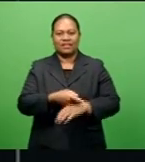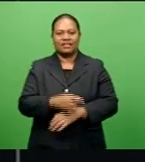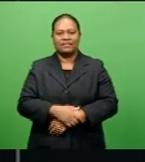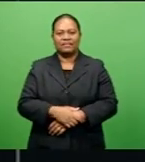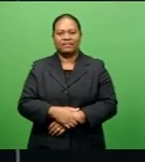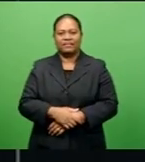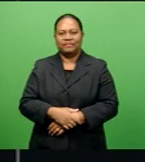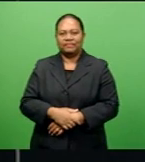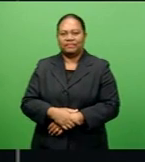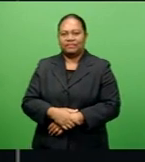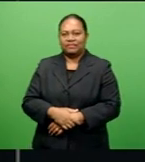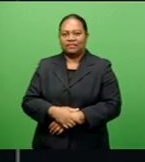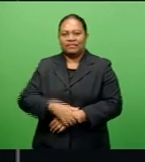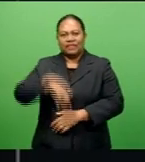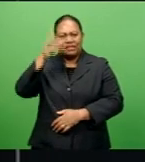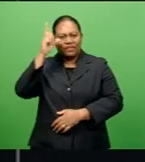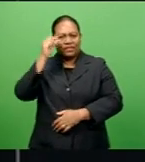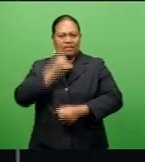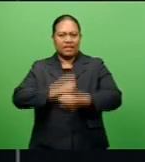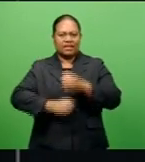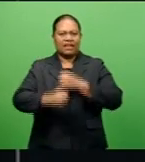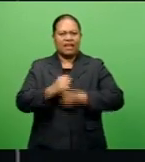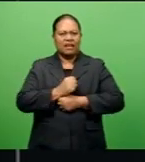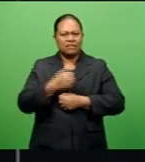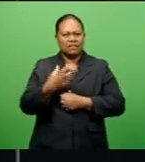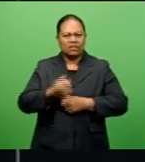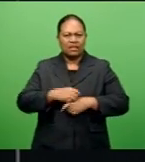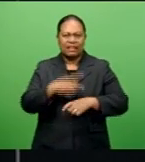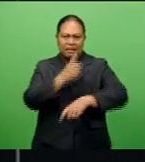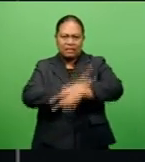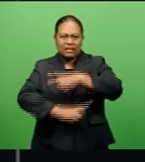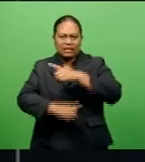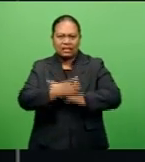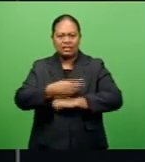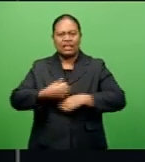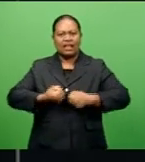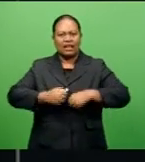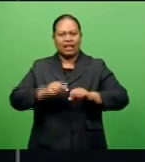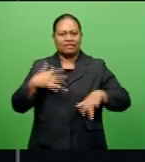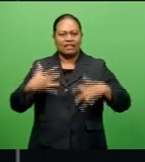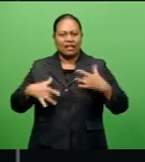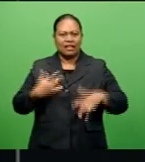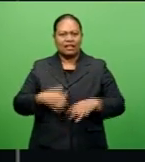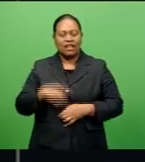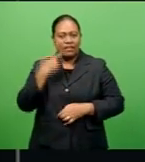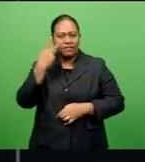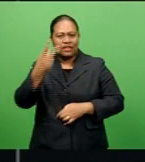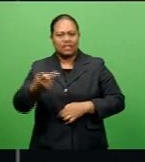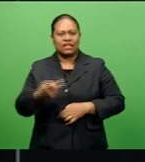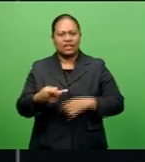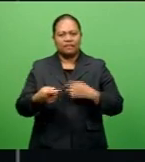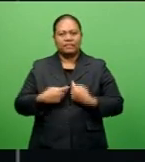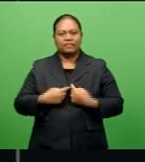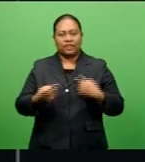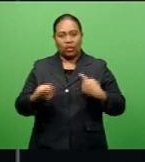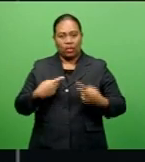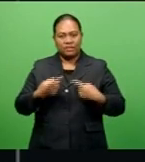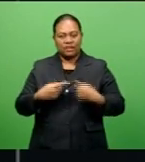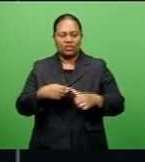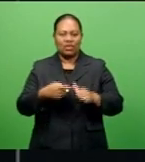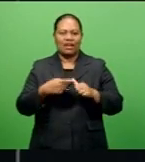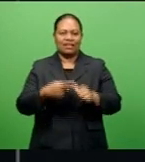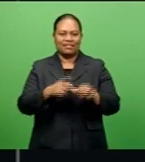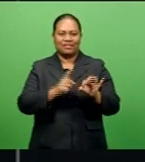asking, are Fijians becoming complacent about diabetic lifestyle? Visit our FBC website to